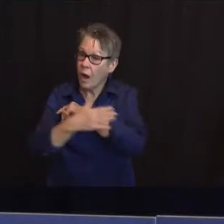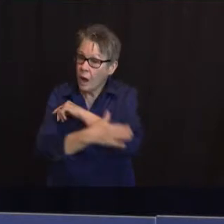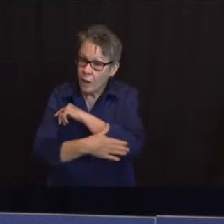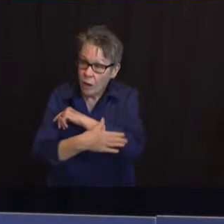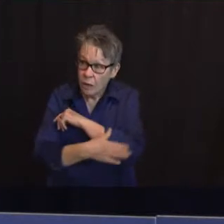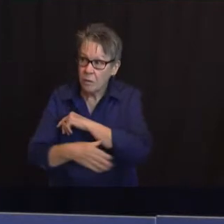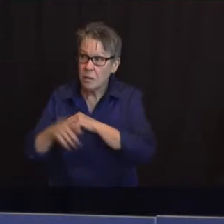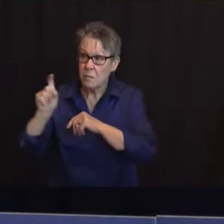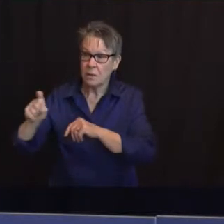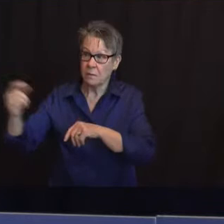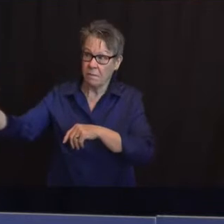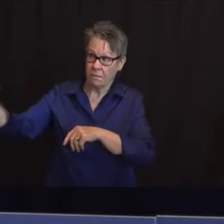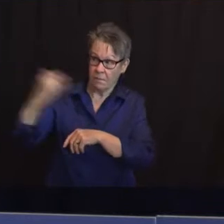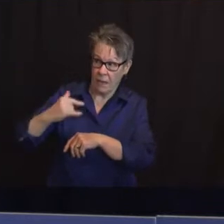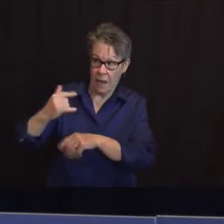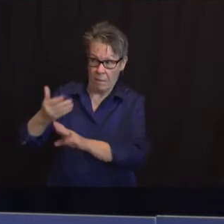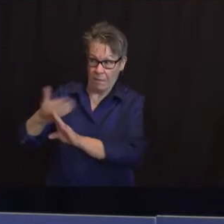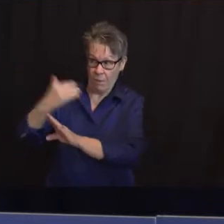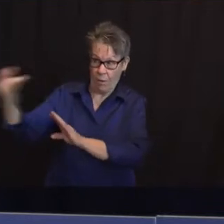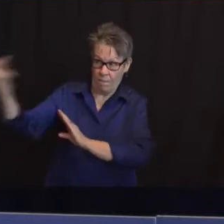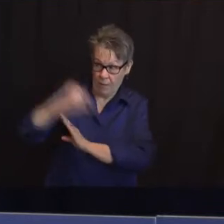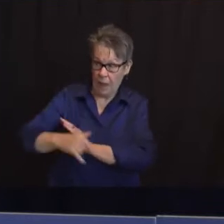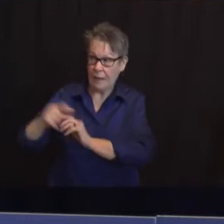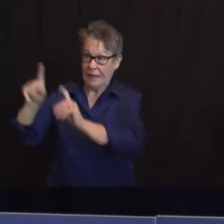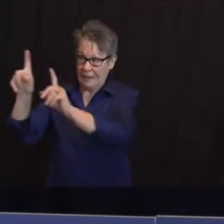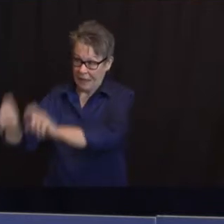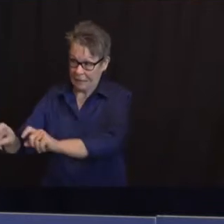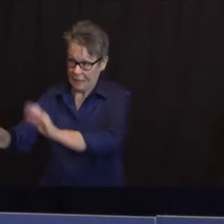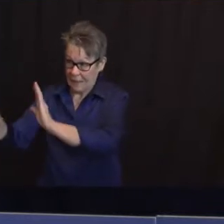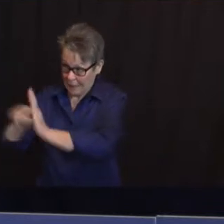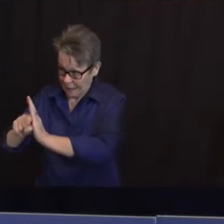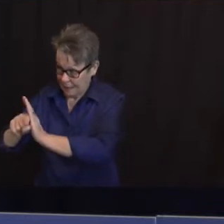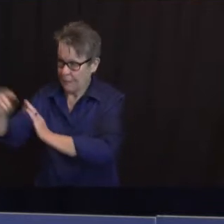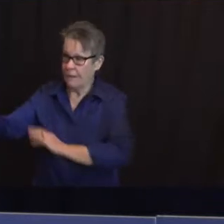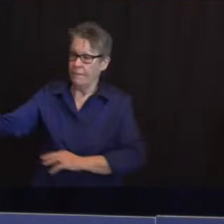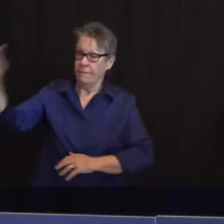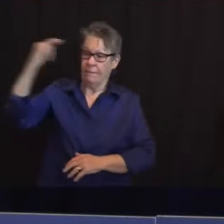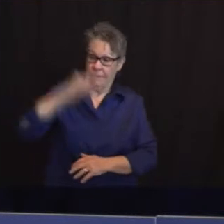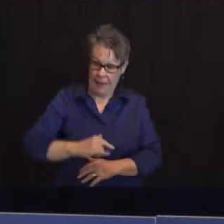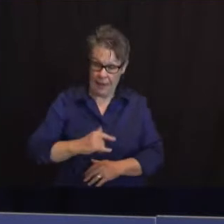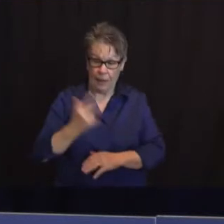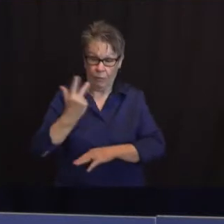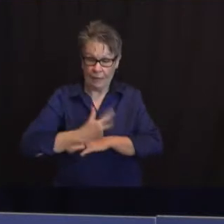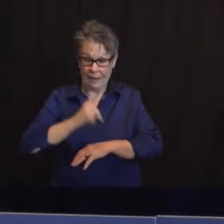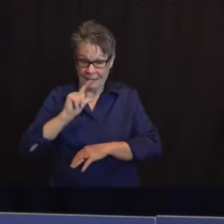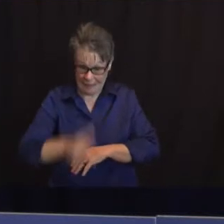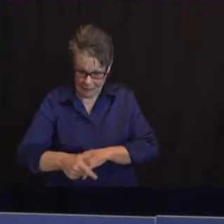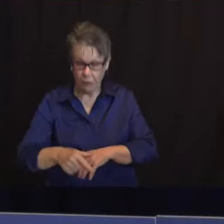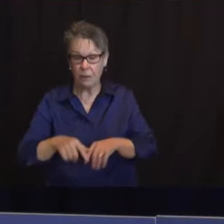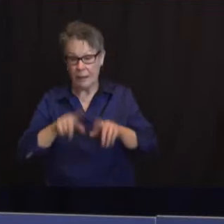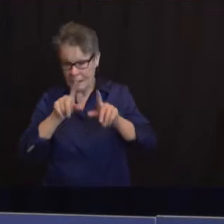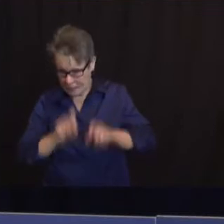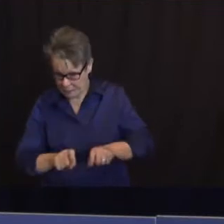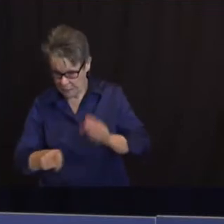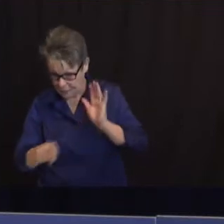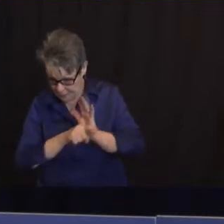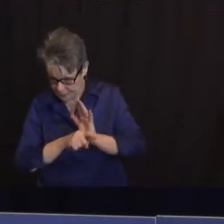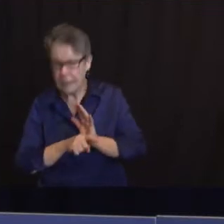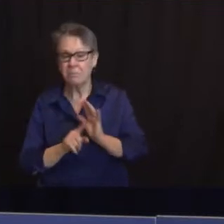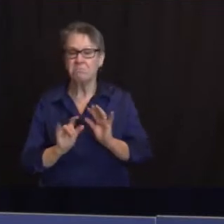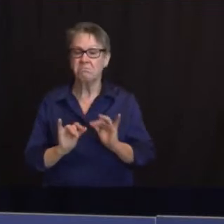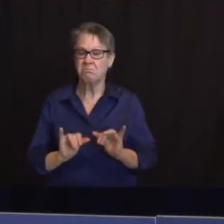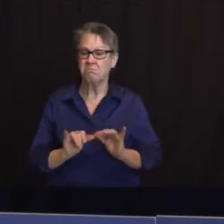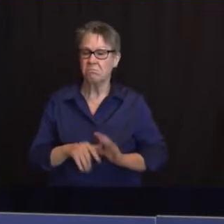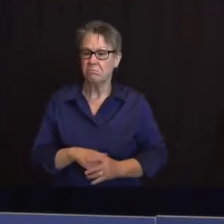after travel. Fully vaccinated travelers do not need to self-quarantine following international travel.